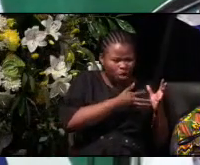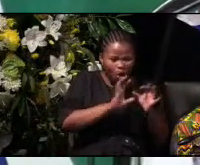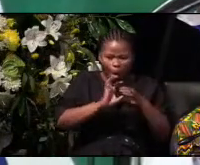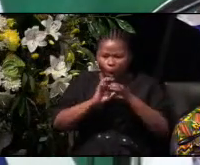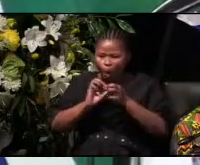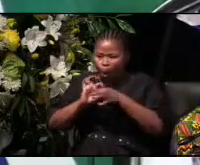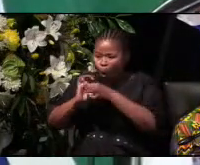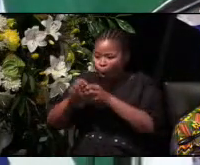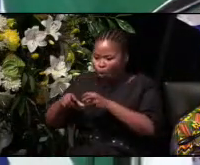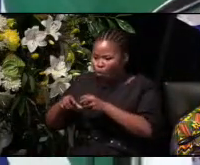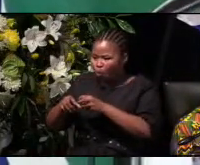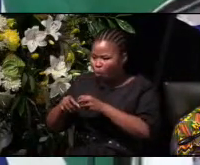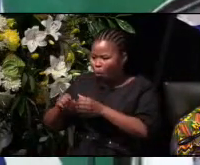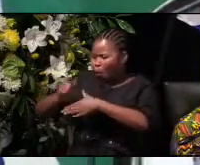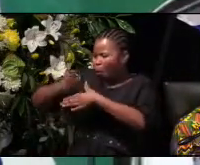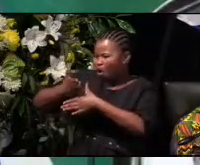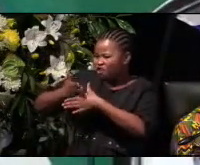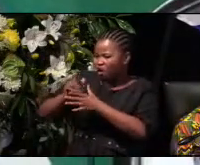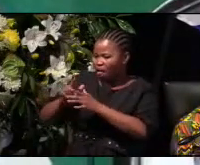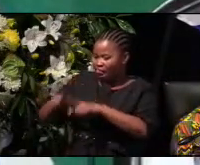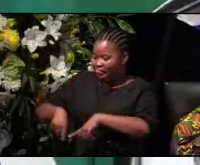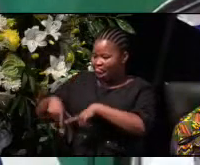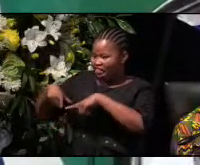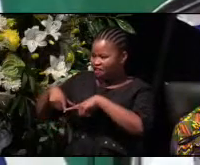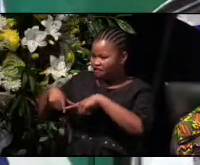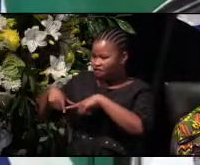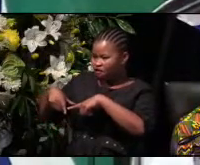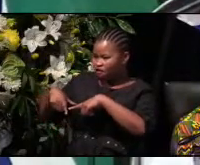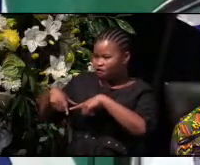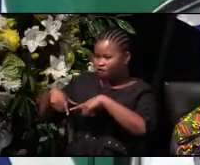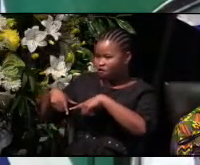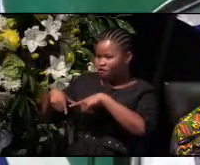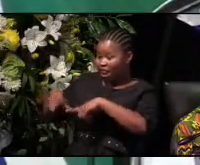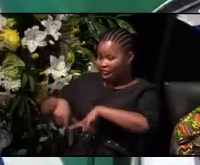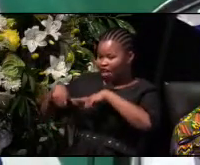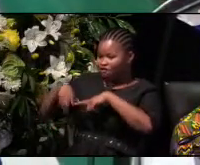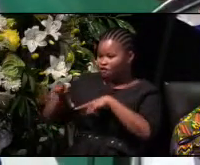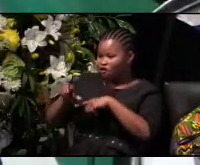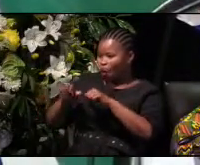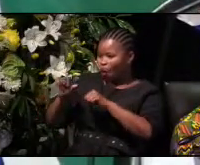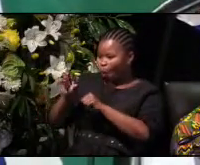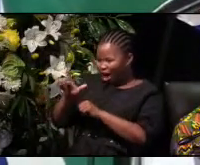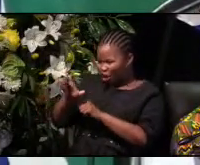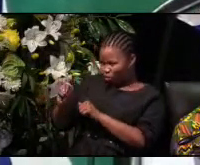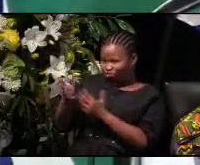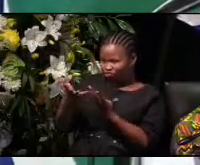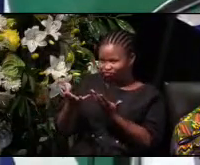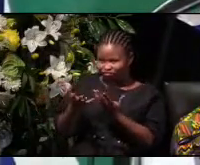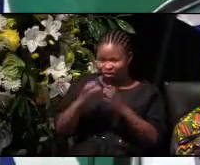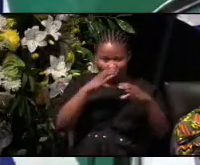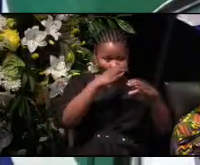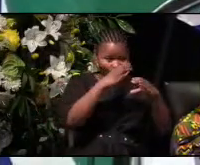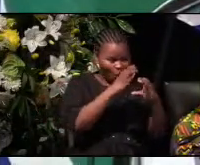homeworks for Life orientation which have no Focus no Direction